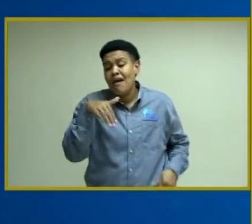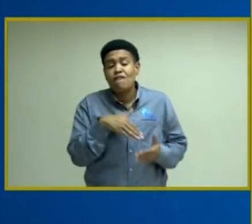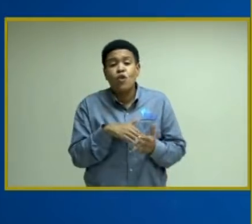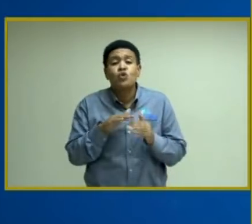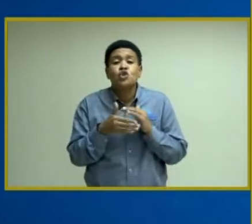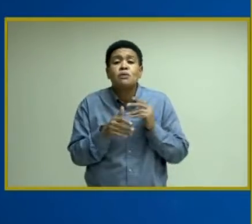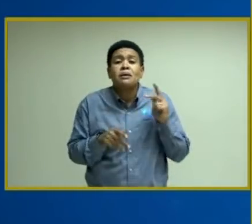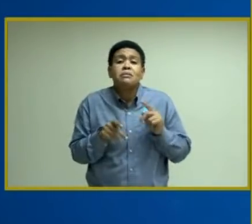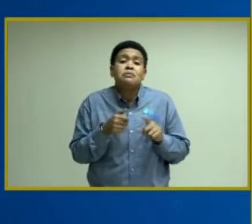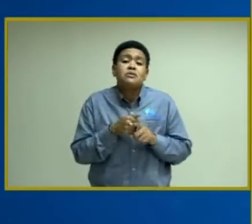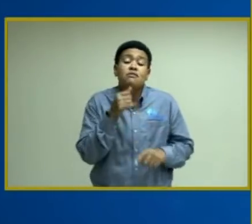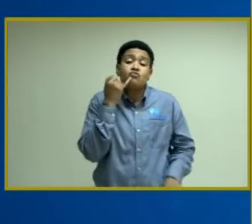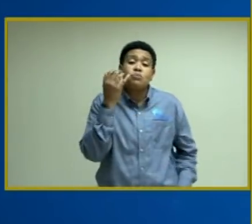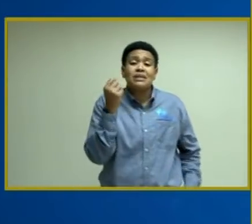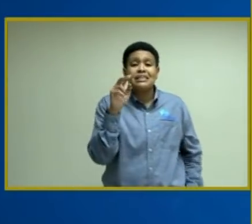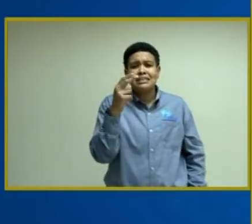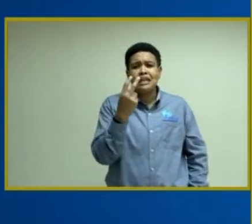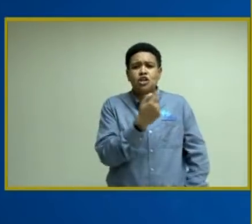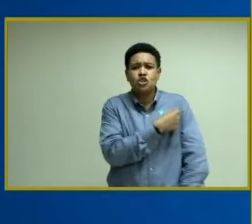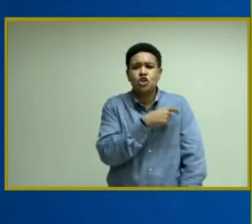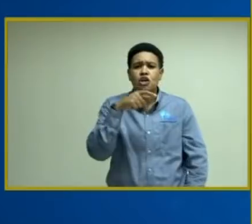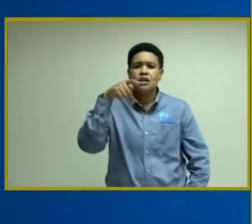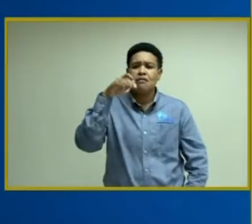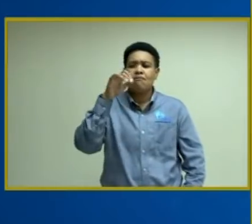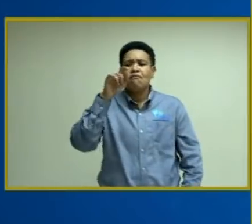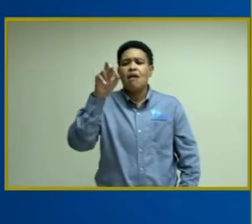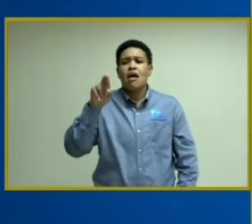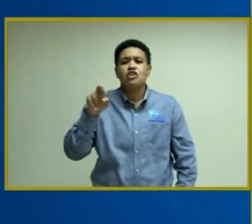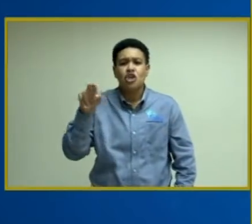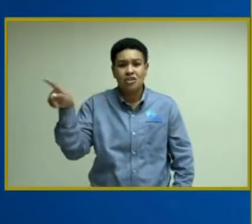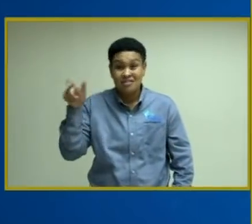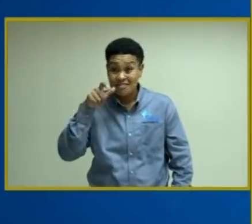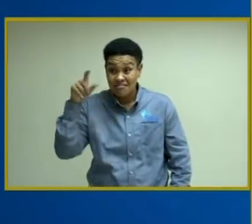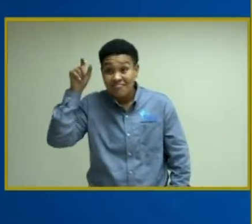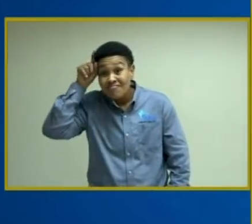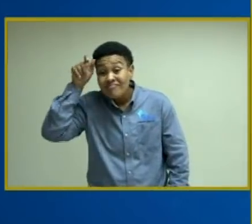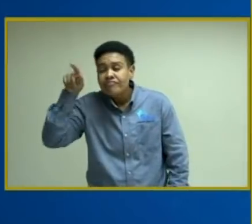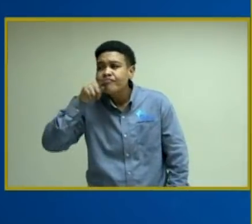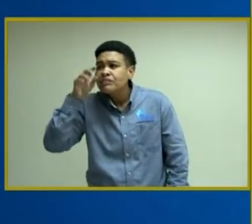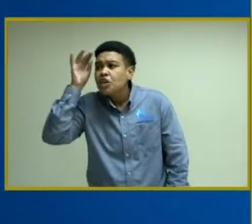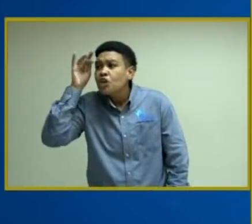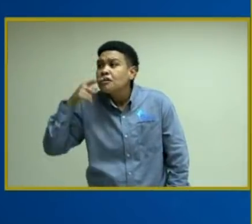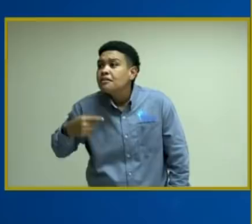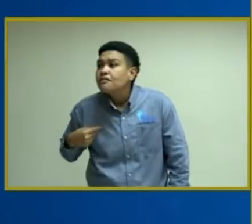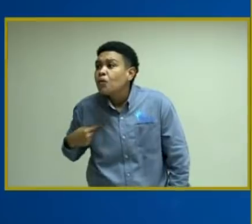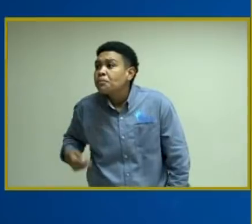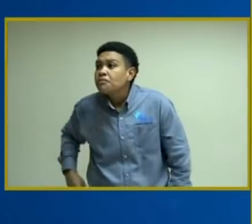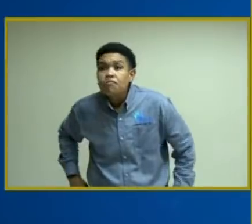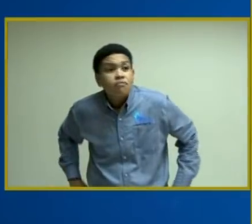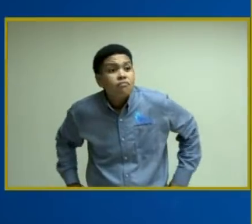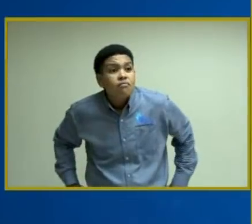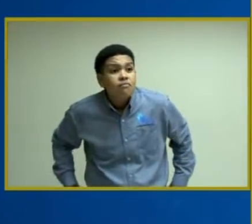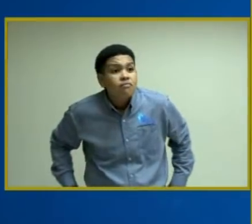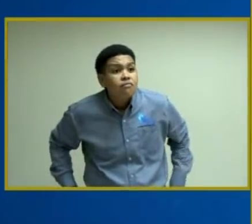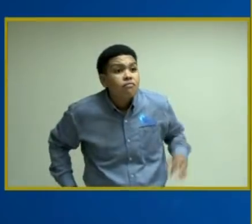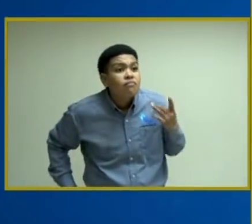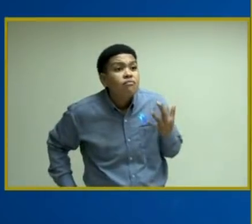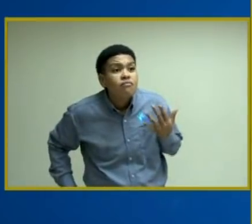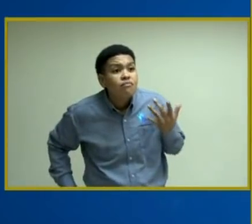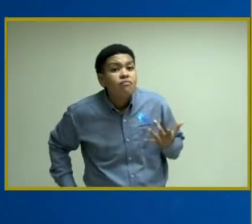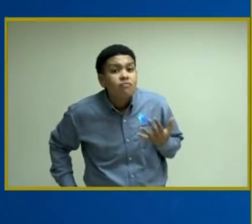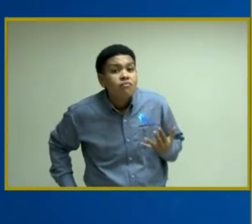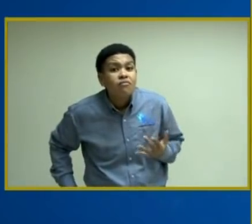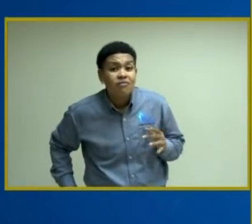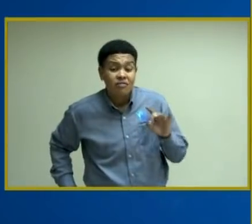Jamaicans that are due a second dose of Pfizer and are understandably concerned. Now, these persons, in a matter of